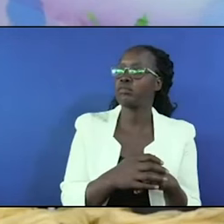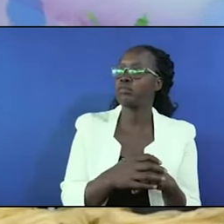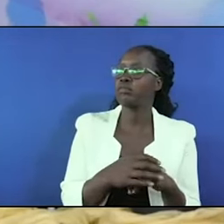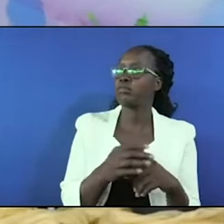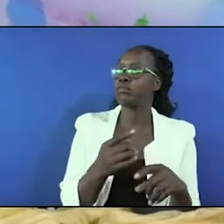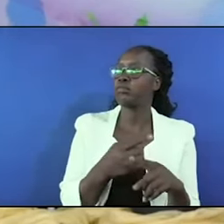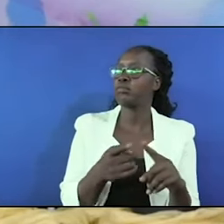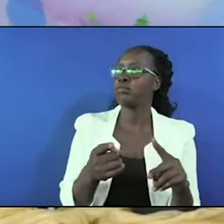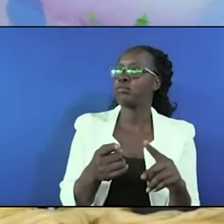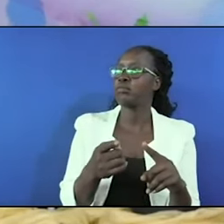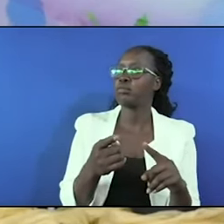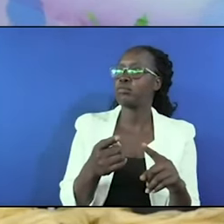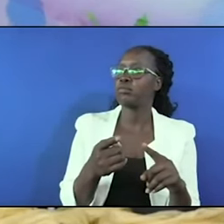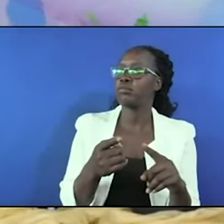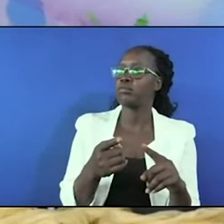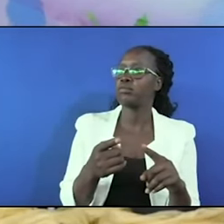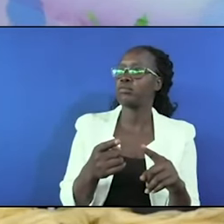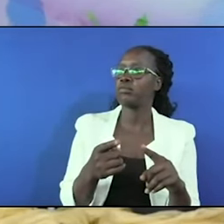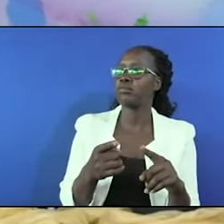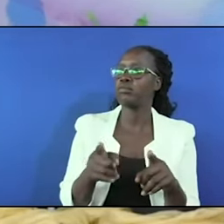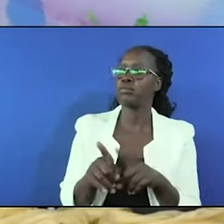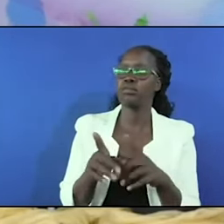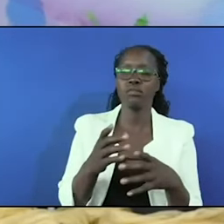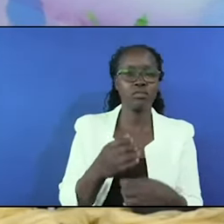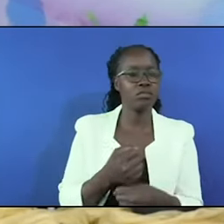I want you also to be bold enough.